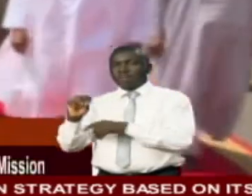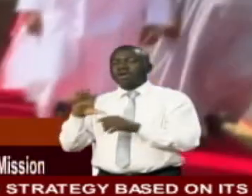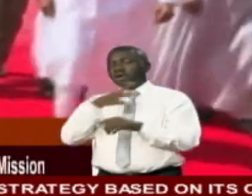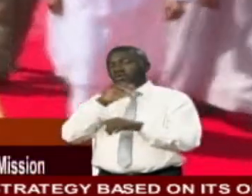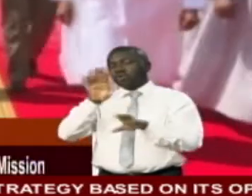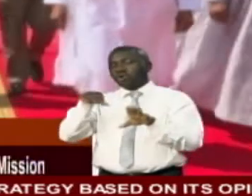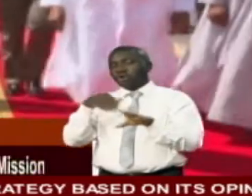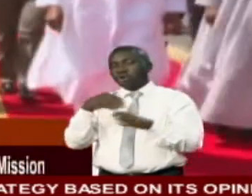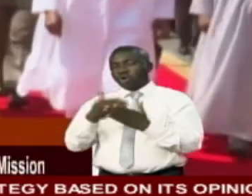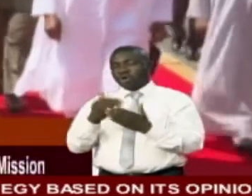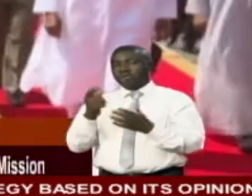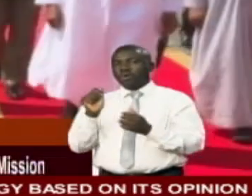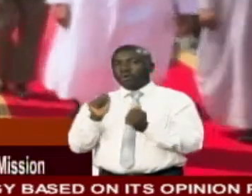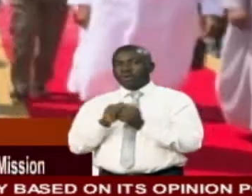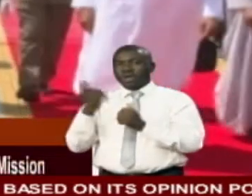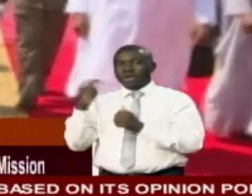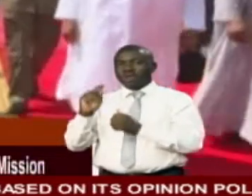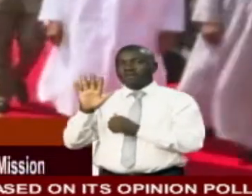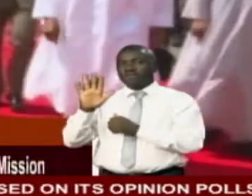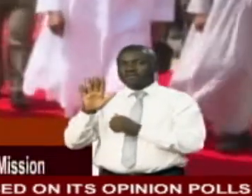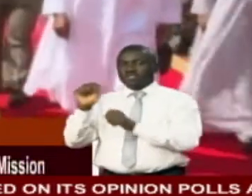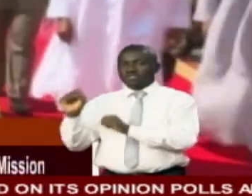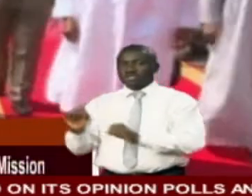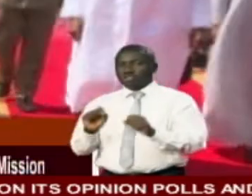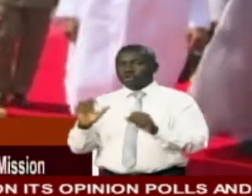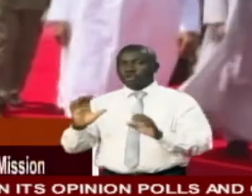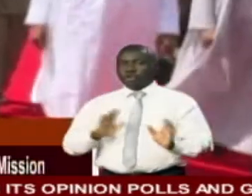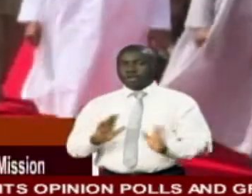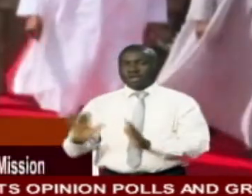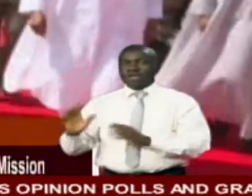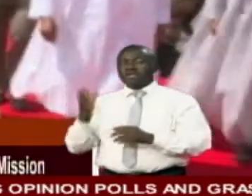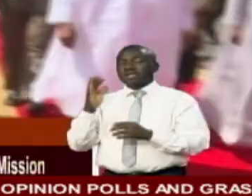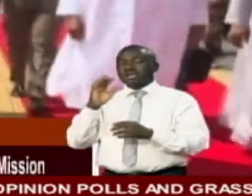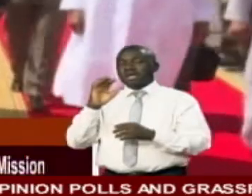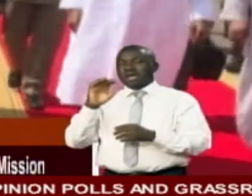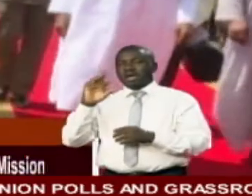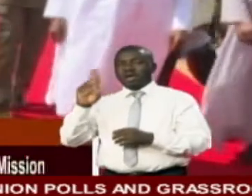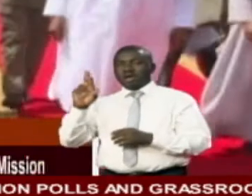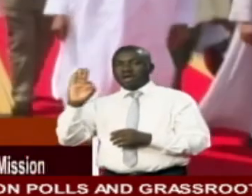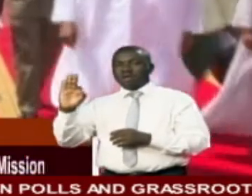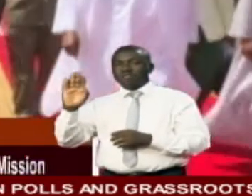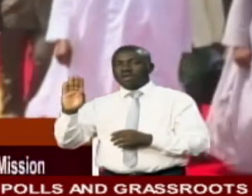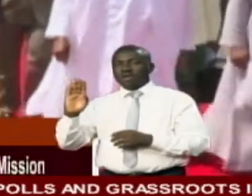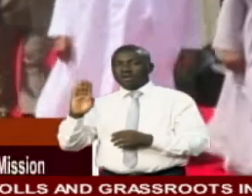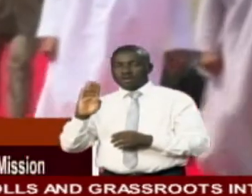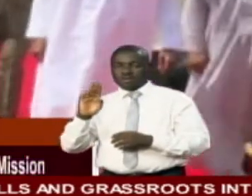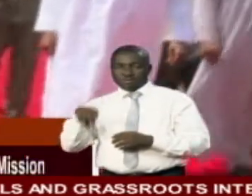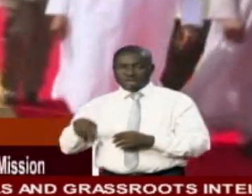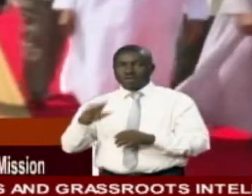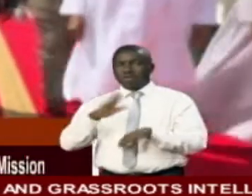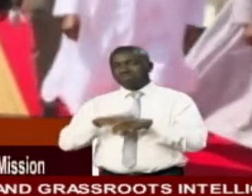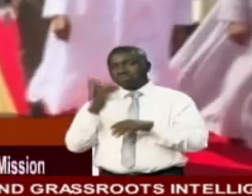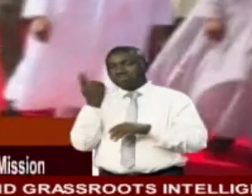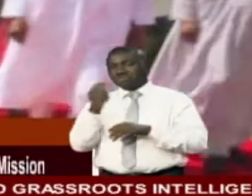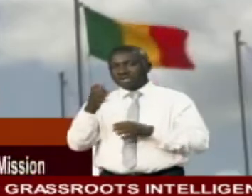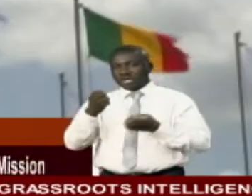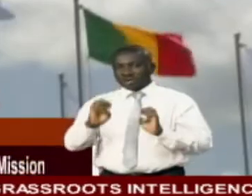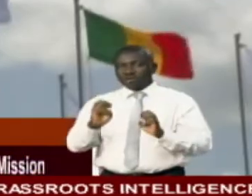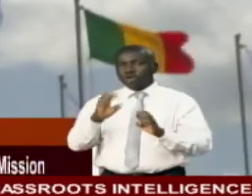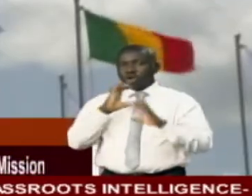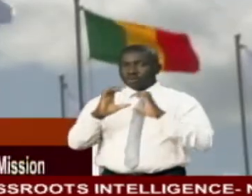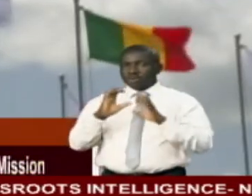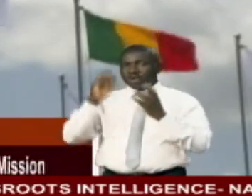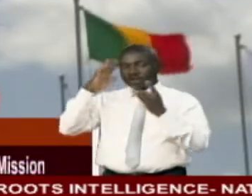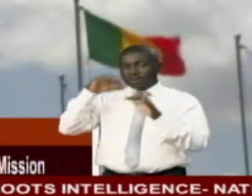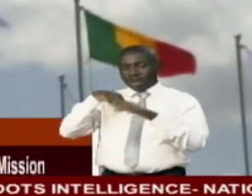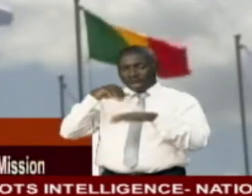M5 Strategic Committee, RFP, in furtherance of the mediation efforts. A communique is expected at the end of the